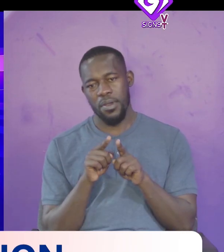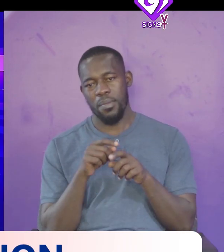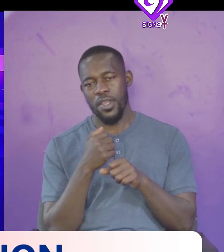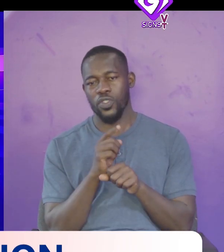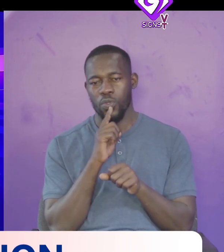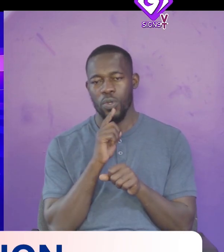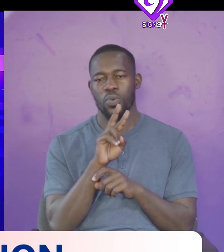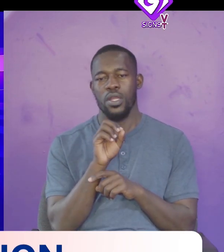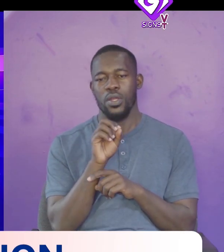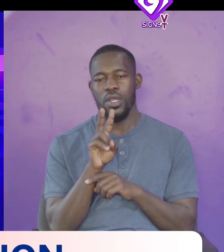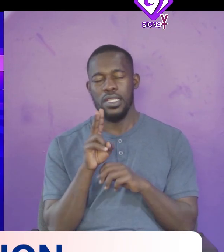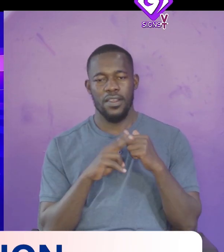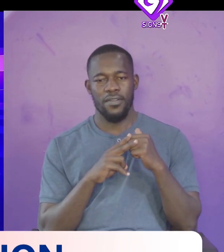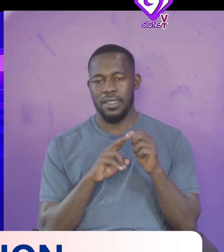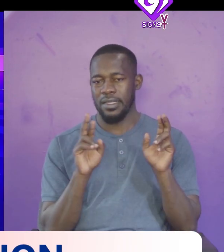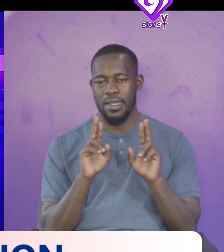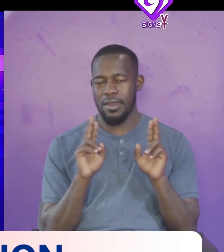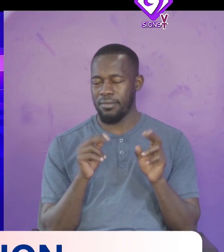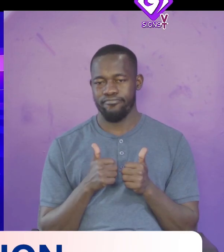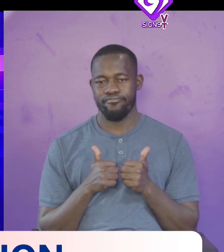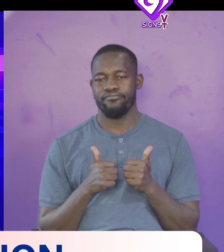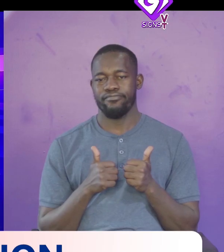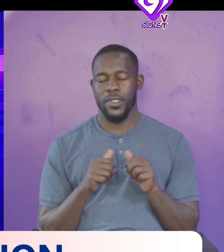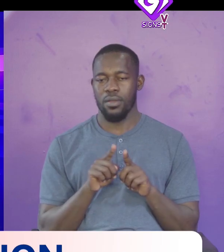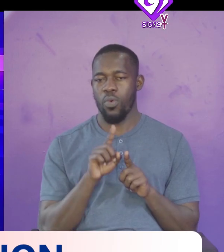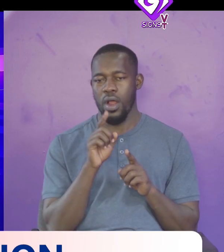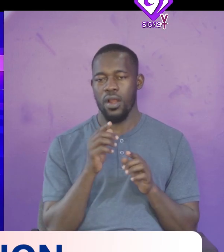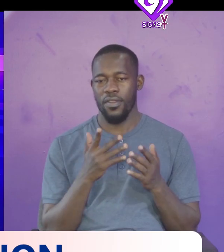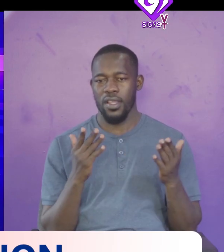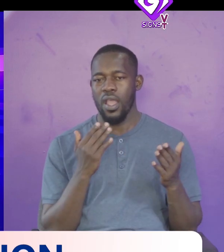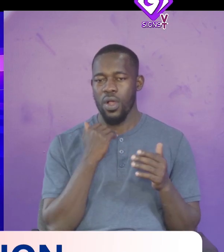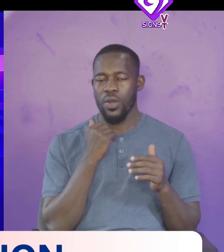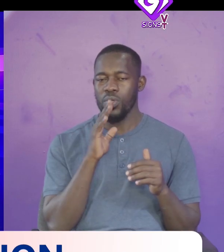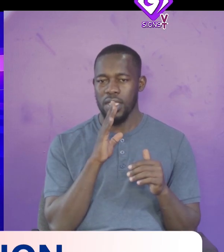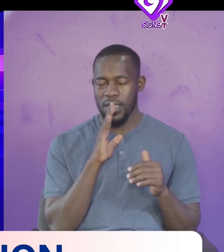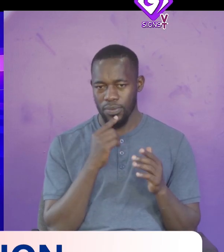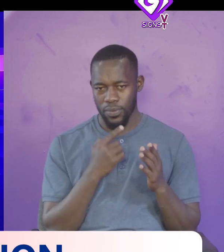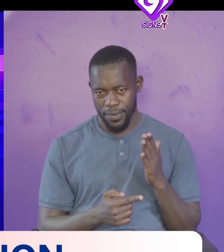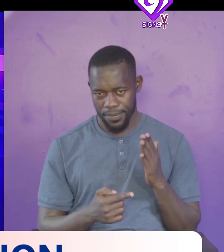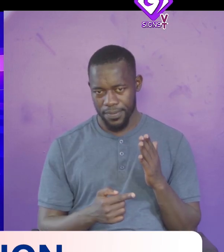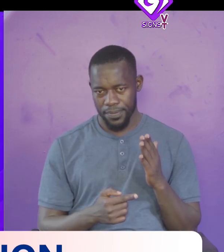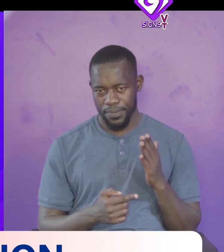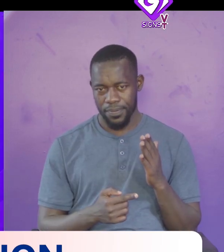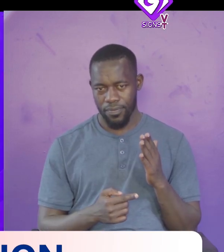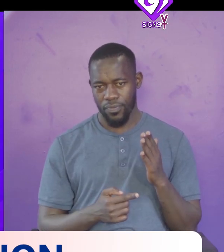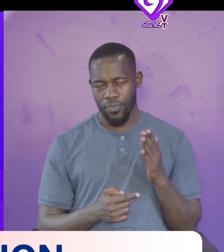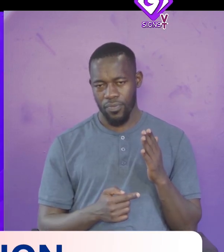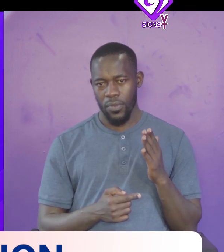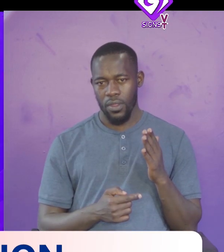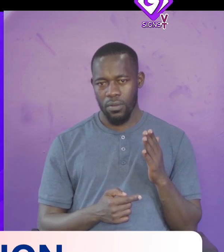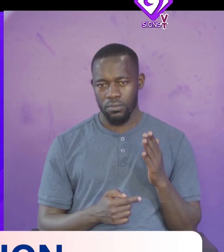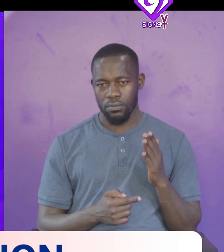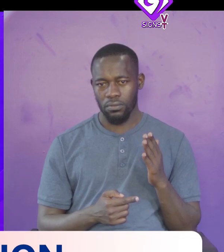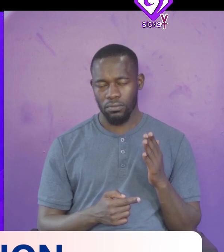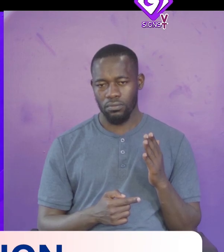2027, we are ready. And one of the things, Jonah, I want to say it's interesting. It's being done on this 27th, and the year that